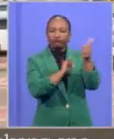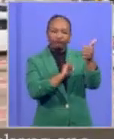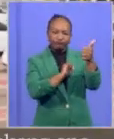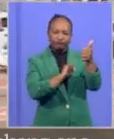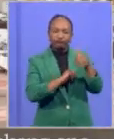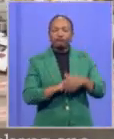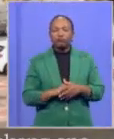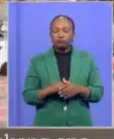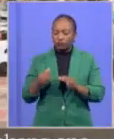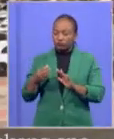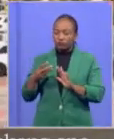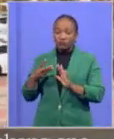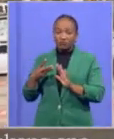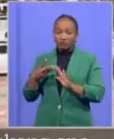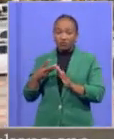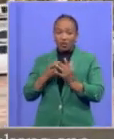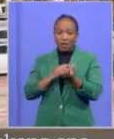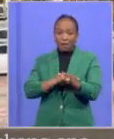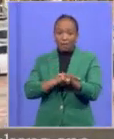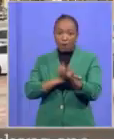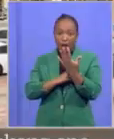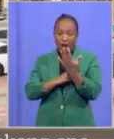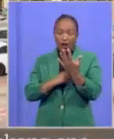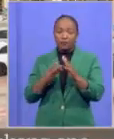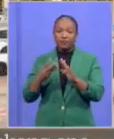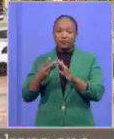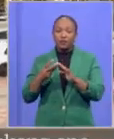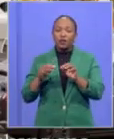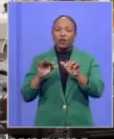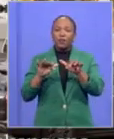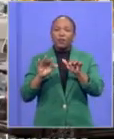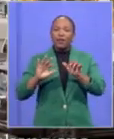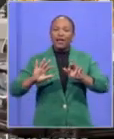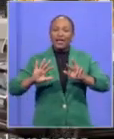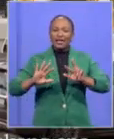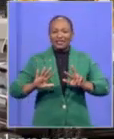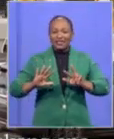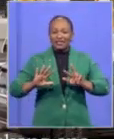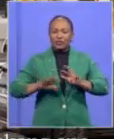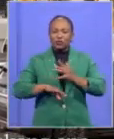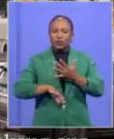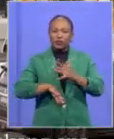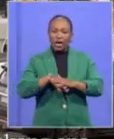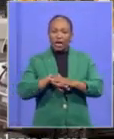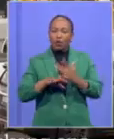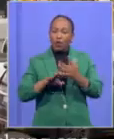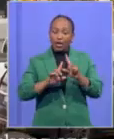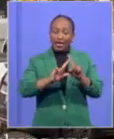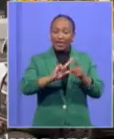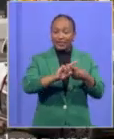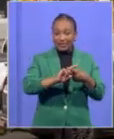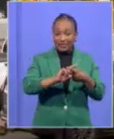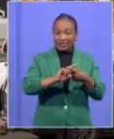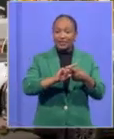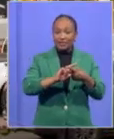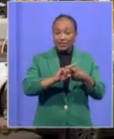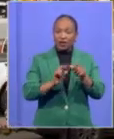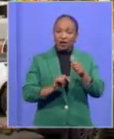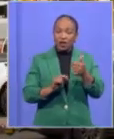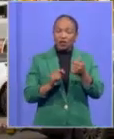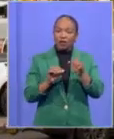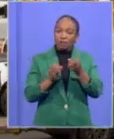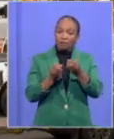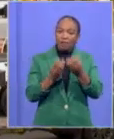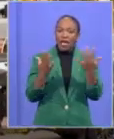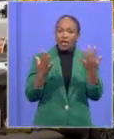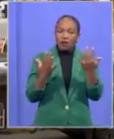hlahisitse ngongoreho ya batho ba 18 ba hlokahalletseng dikotsing tse fapaneng tsa mebileng. Diketekete tsa bahahlaudi di